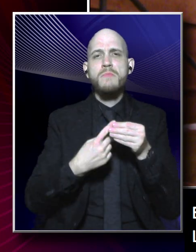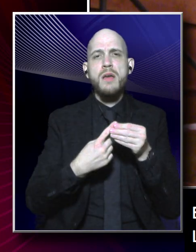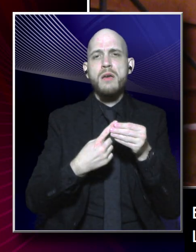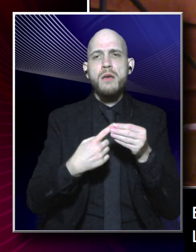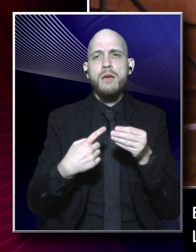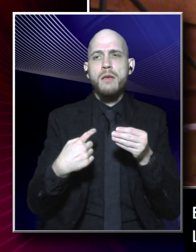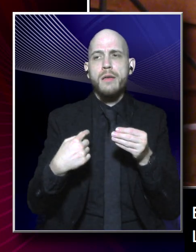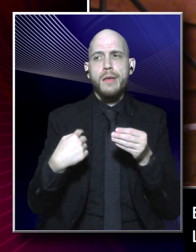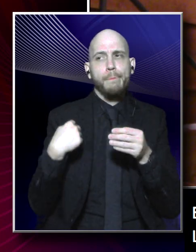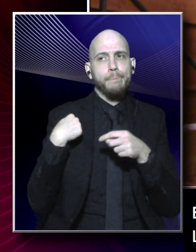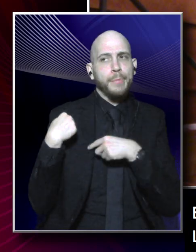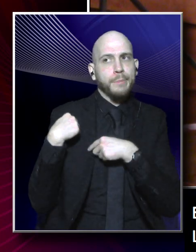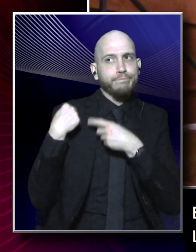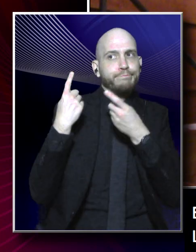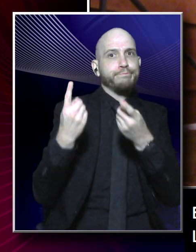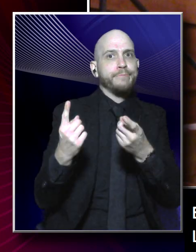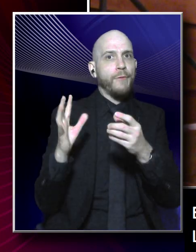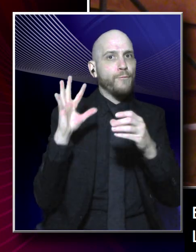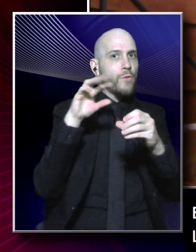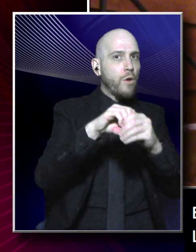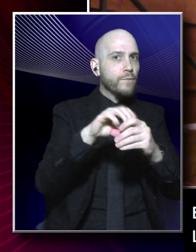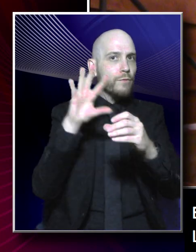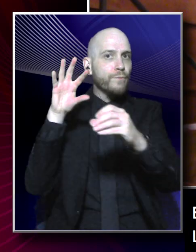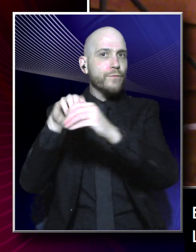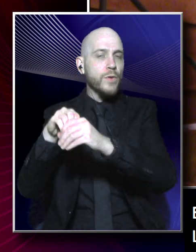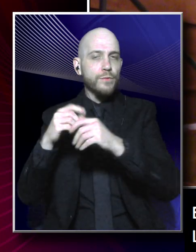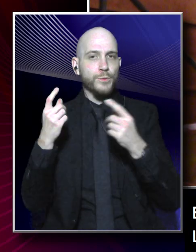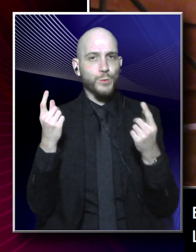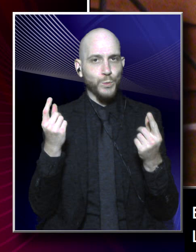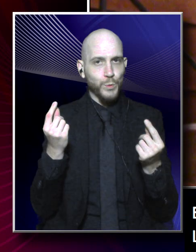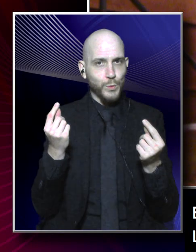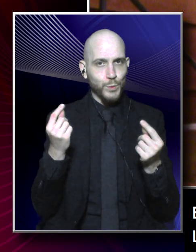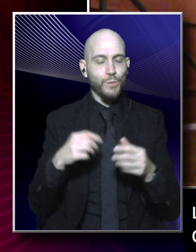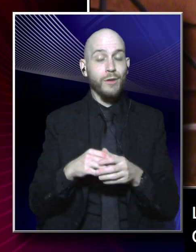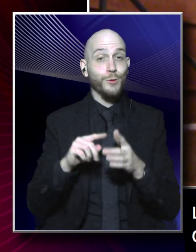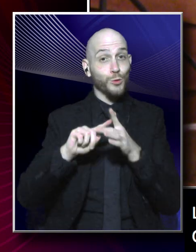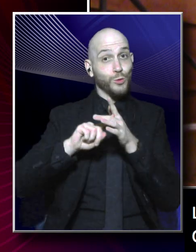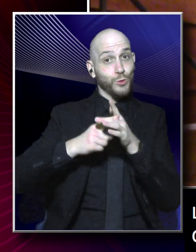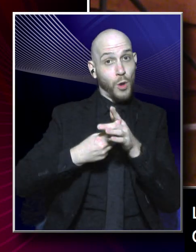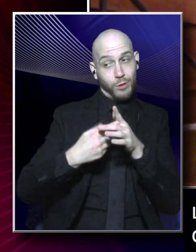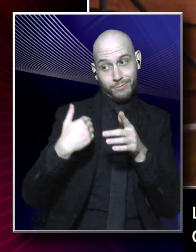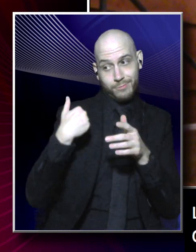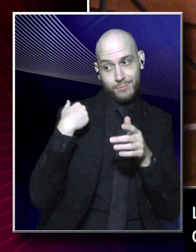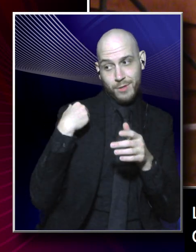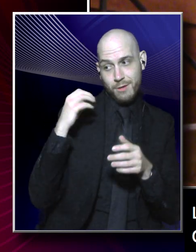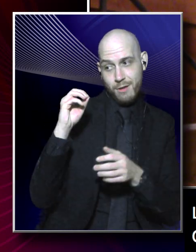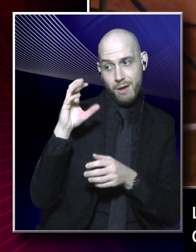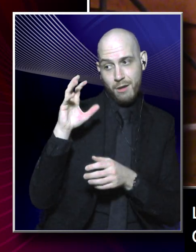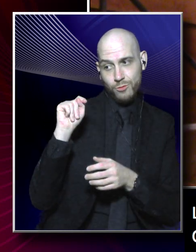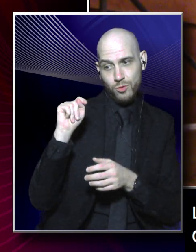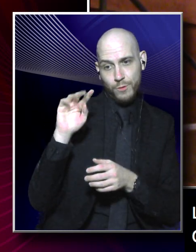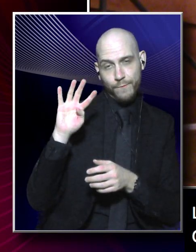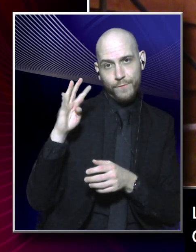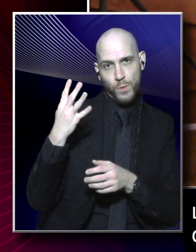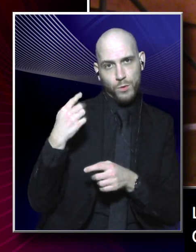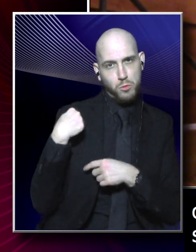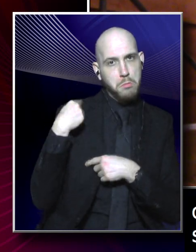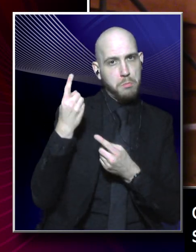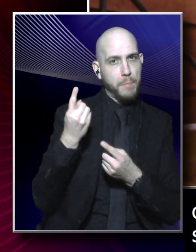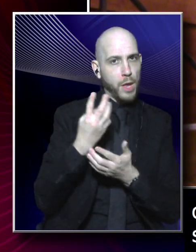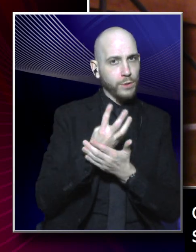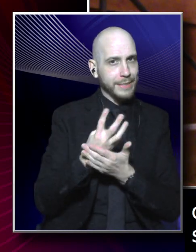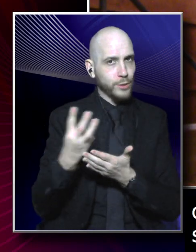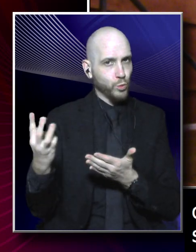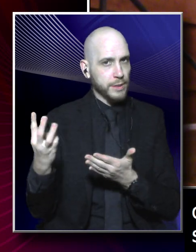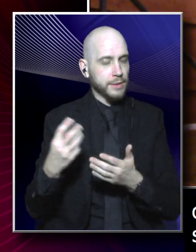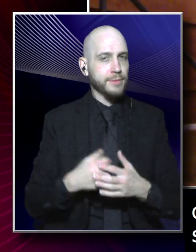been active in so far as of October 4th. So I've been with you all for about 6 weeks now.